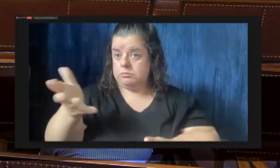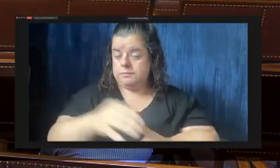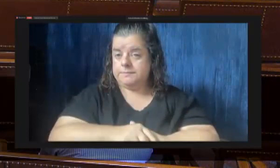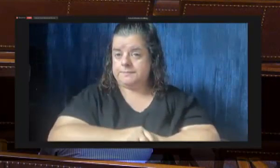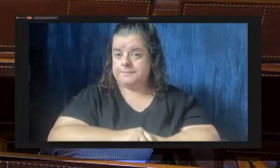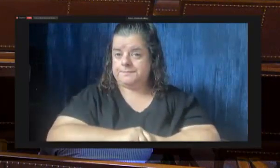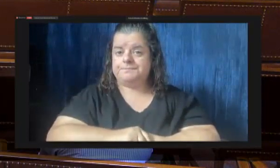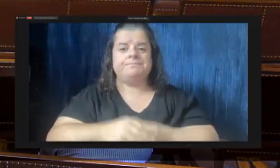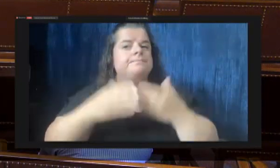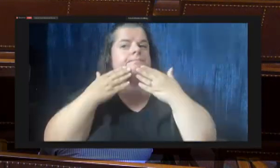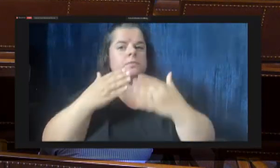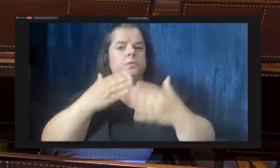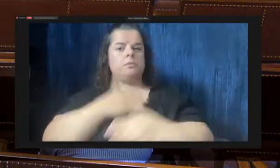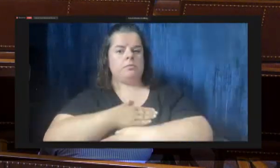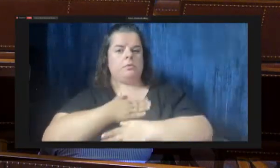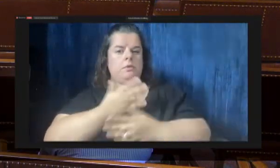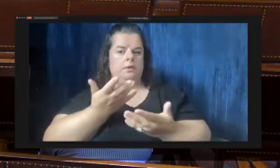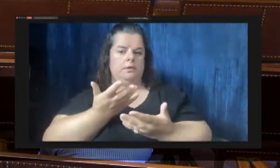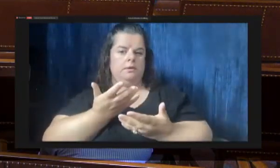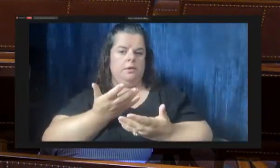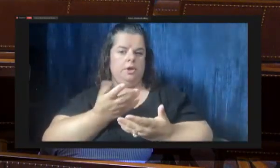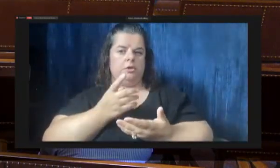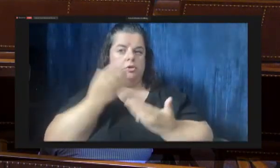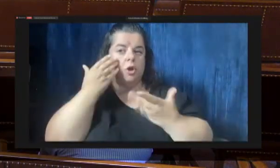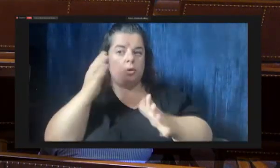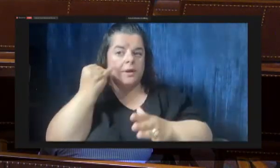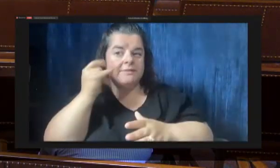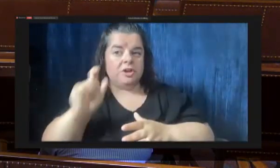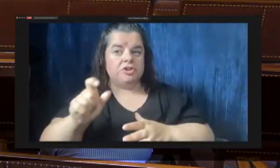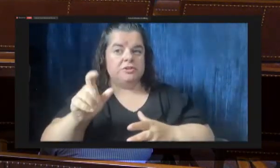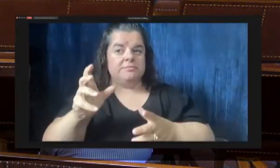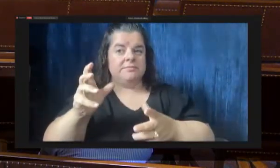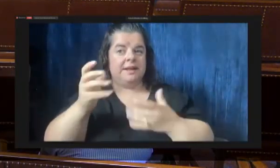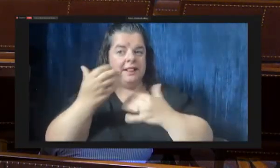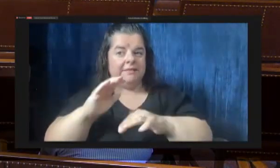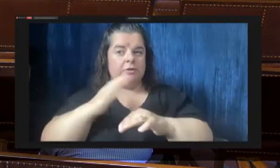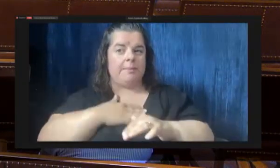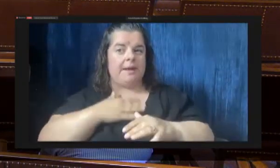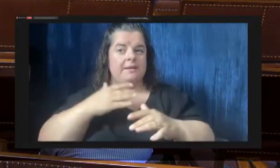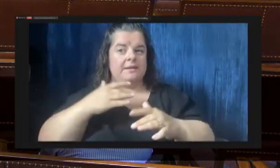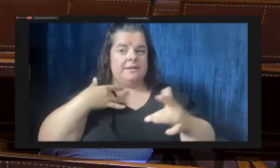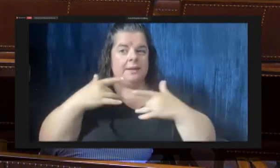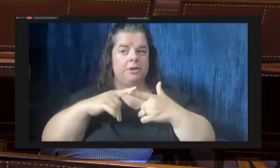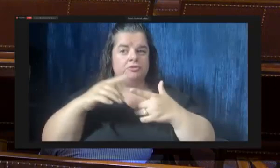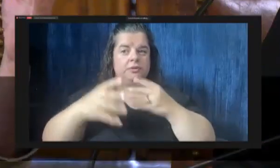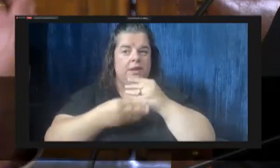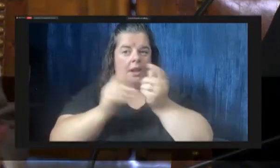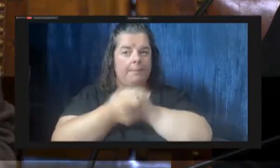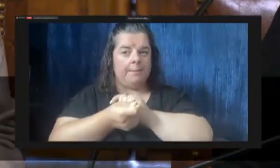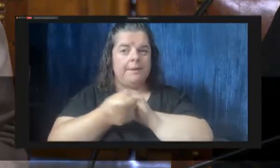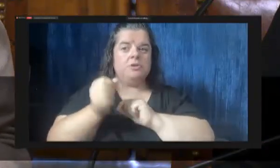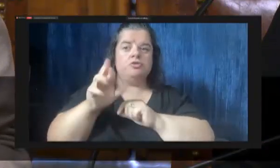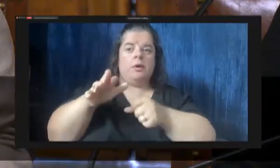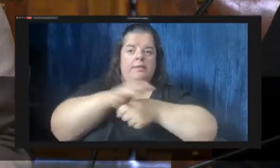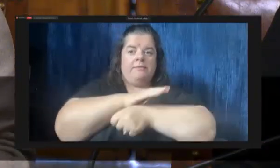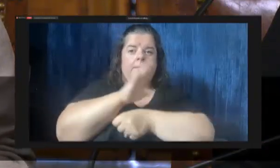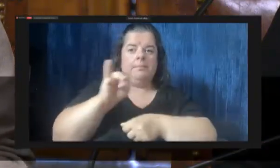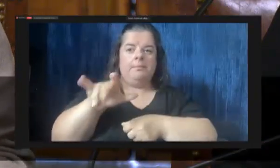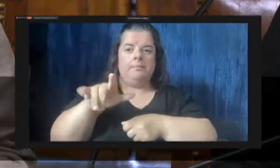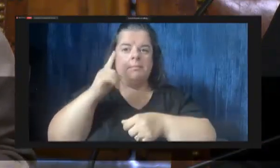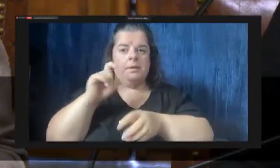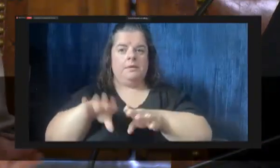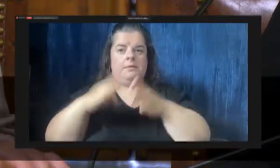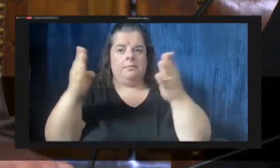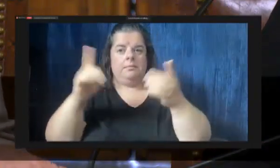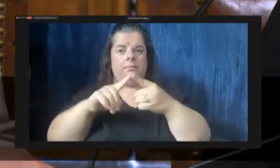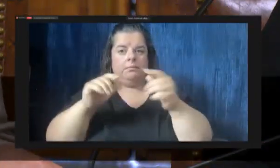Thank you. I appreciate it. I don't know if I should be constraining my comments to the amendment or to the bill in full at this point, since we've kind of opened it up to everything.